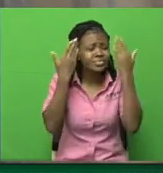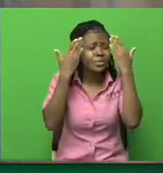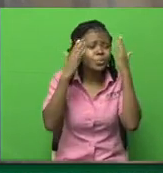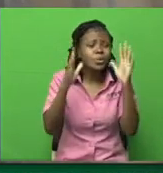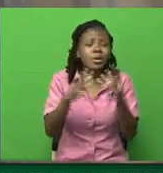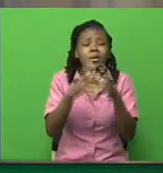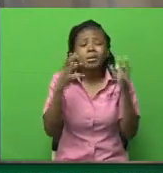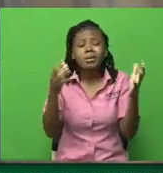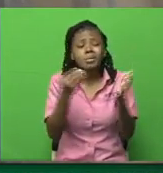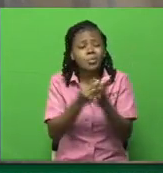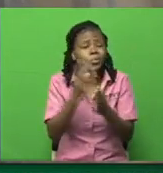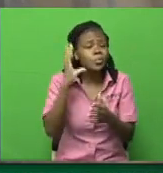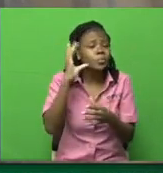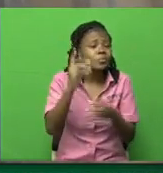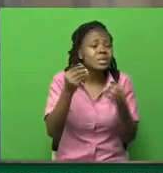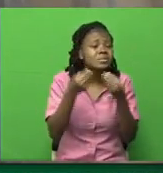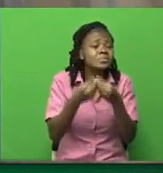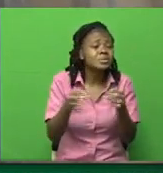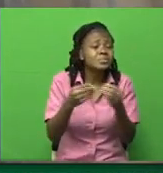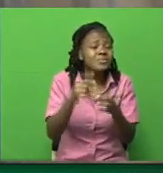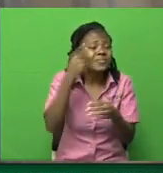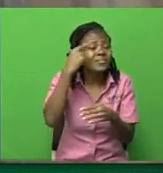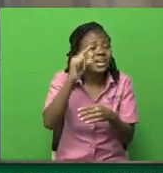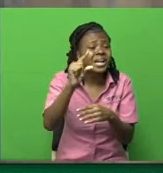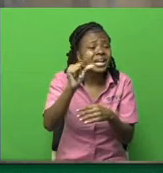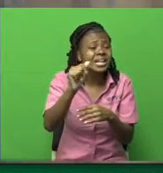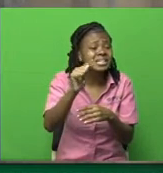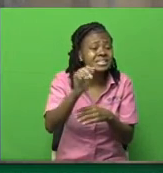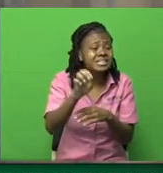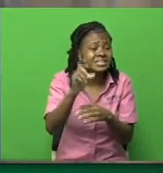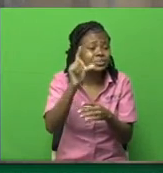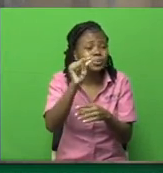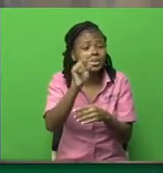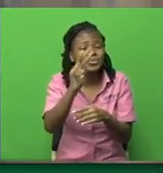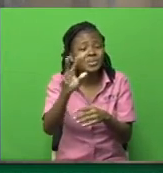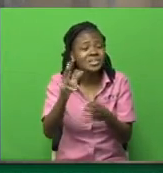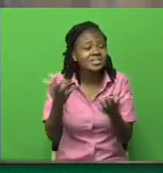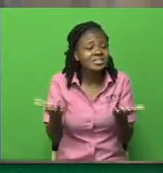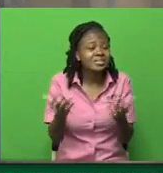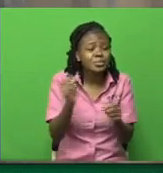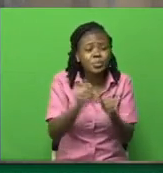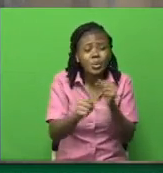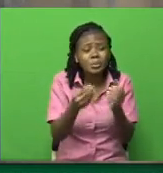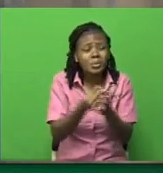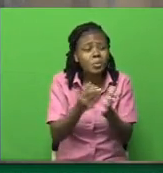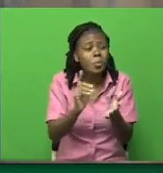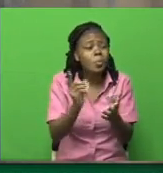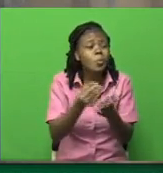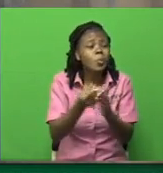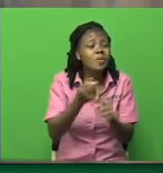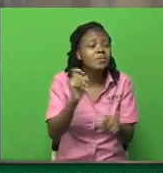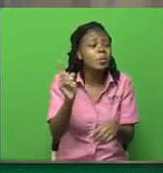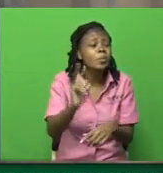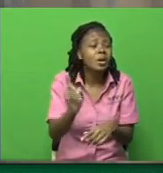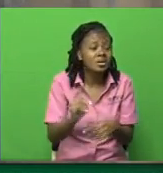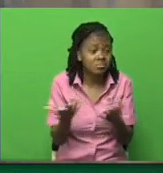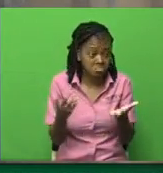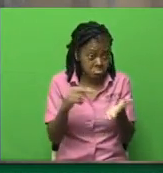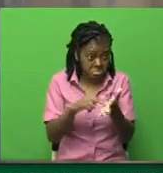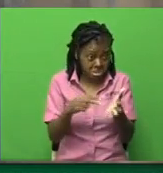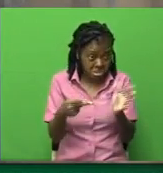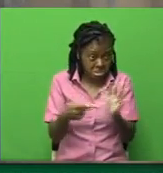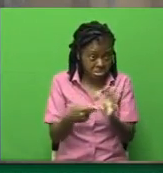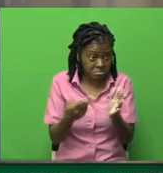2023. none so where are we going to get the monies are you going to come in a midterm and violence supplement and so on